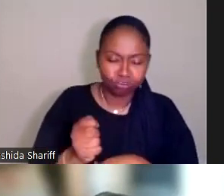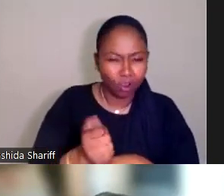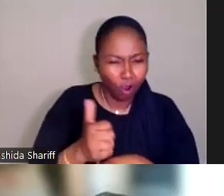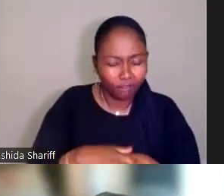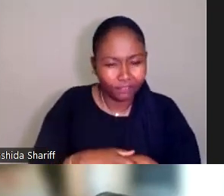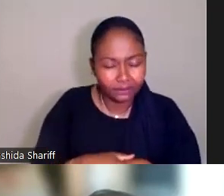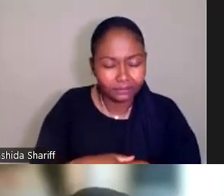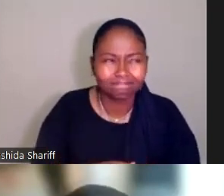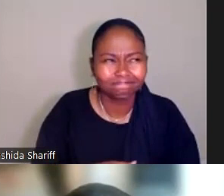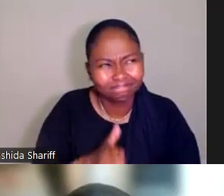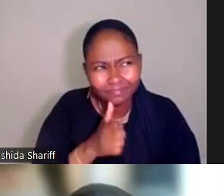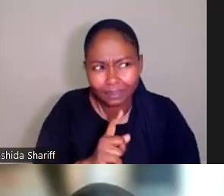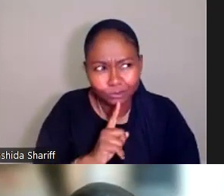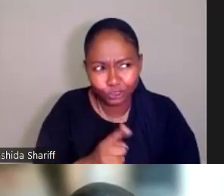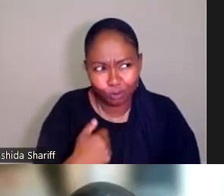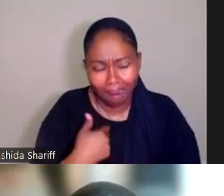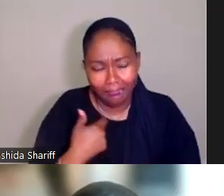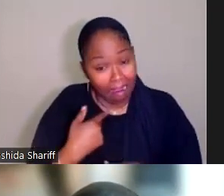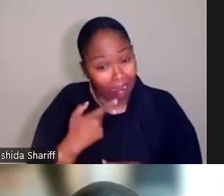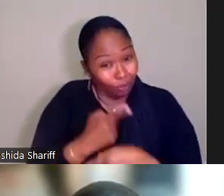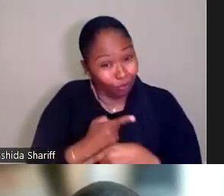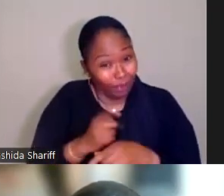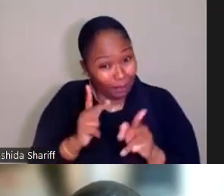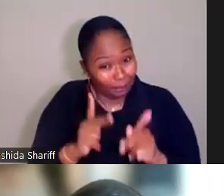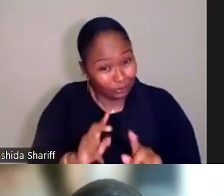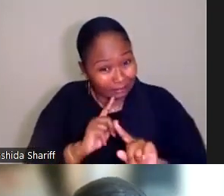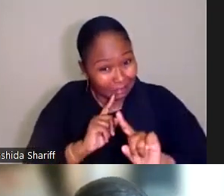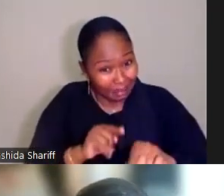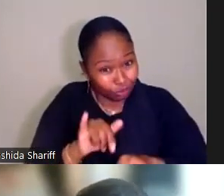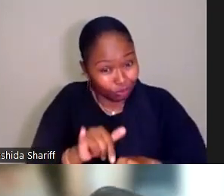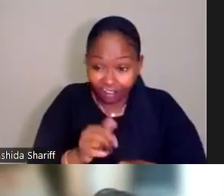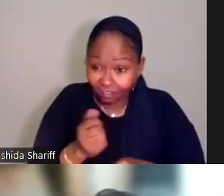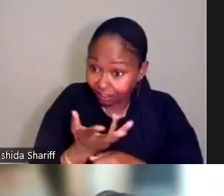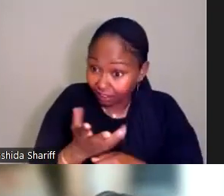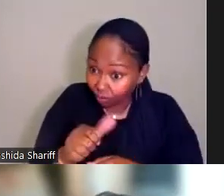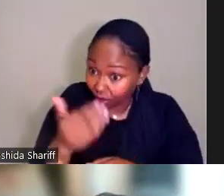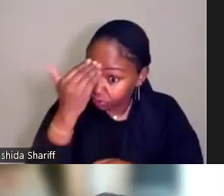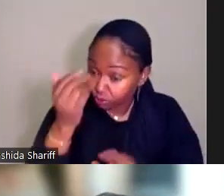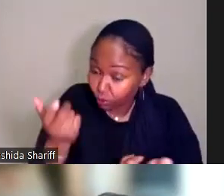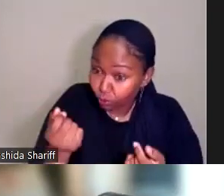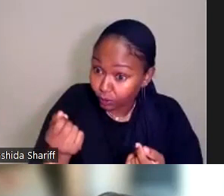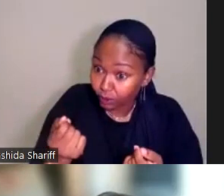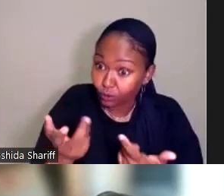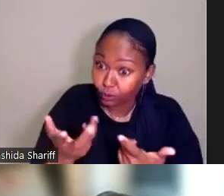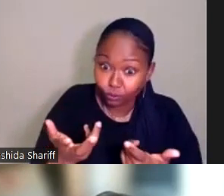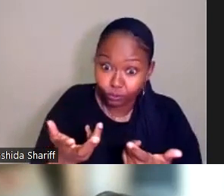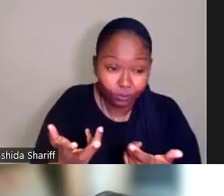I'm not sure I'm the right person to answer that. Is there somebody else who knows what we could do to,